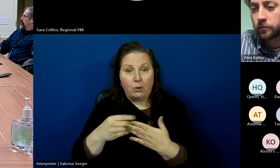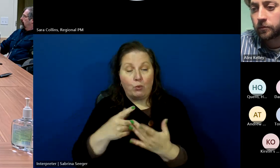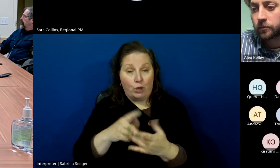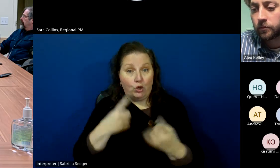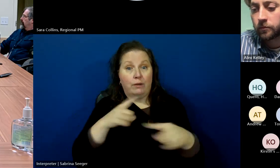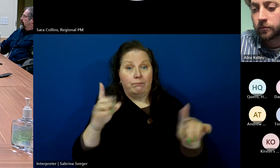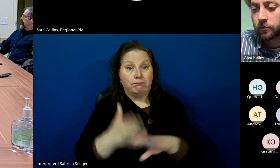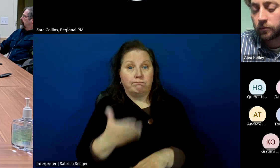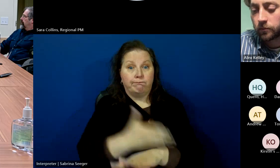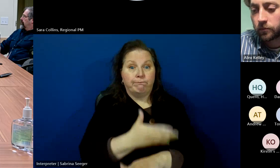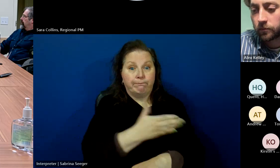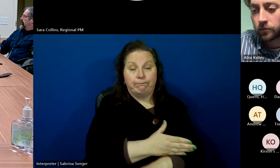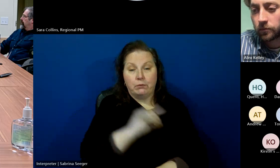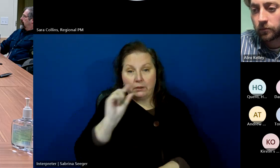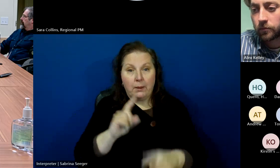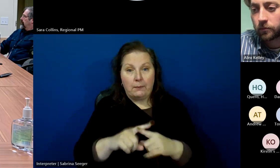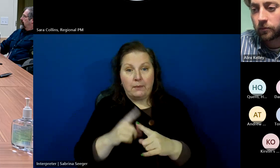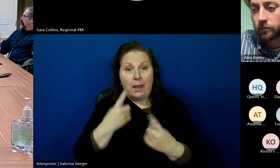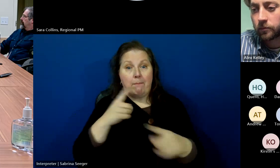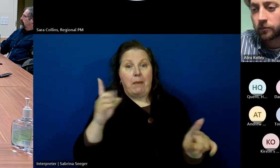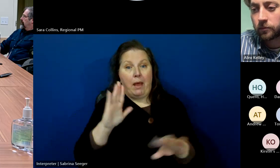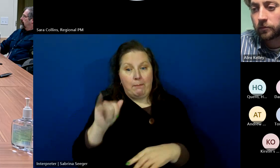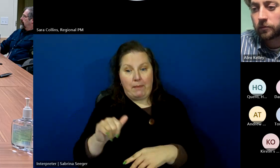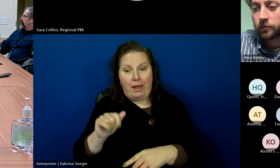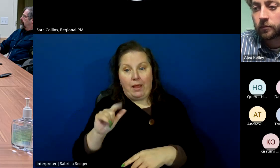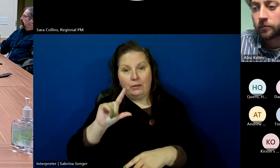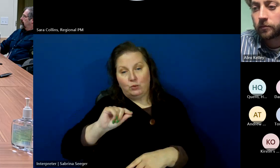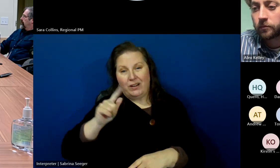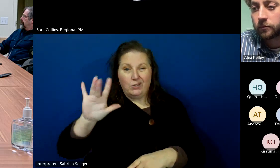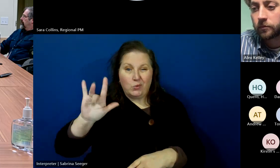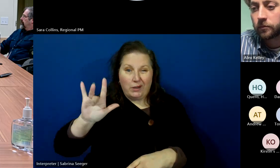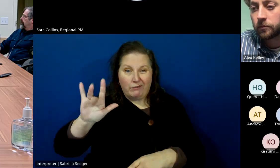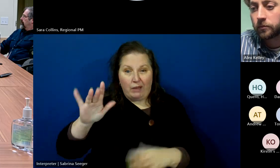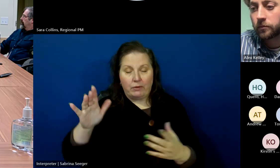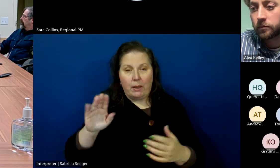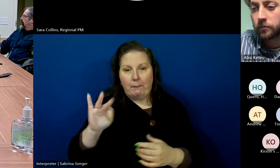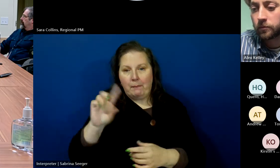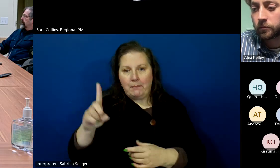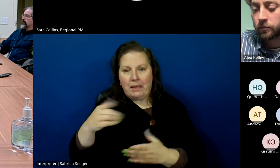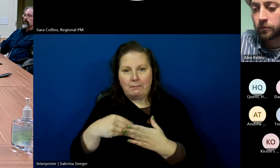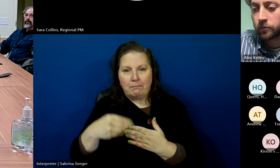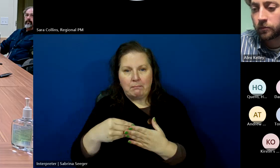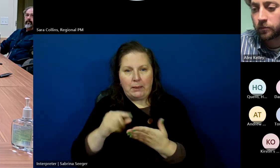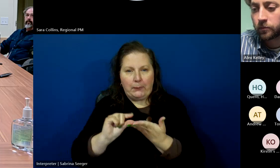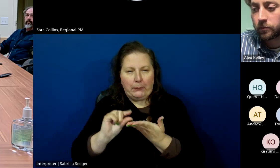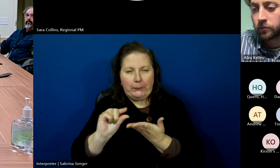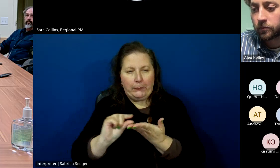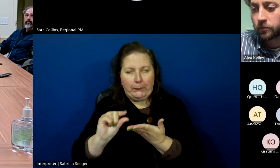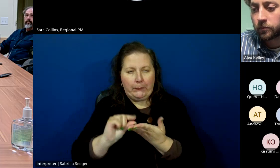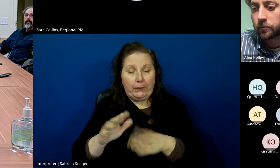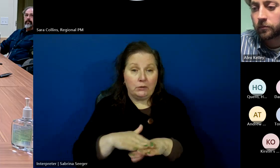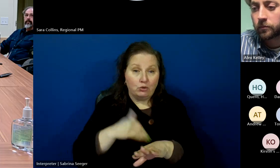progress, and we might have even made it by 2025 because the BEAD money's coming out slower, right?